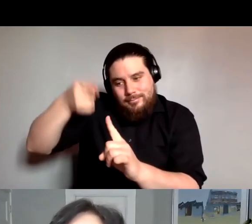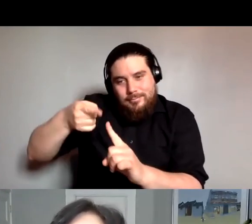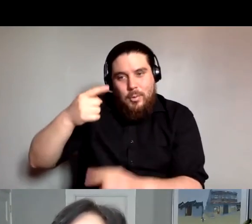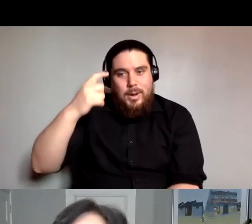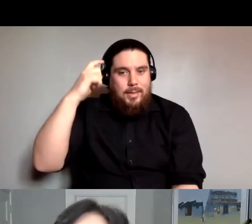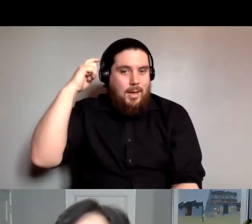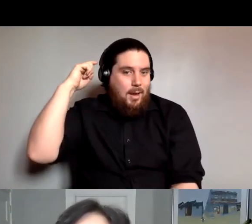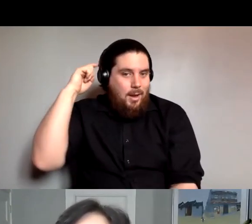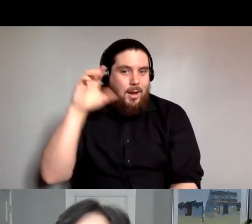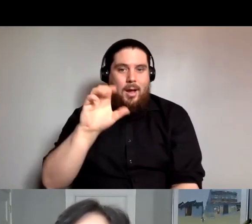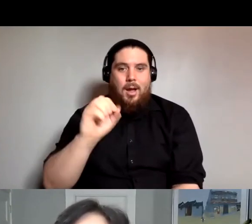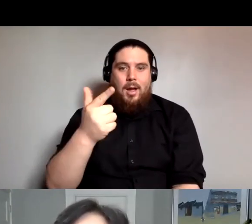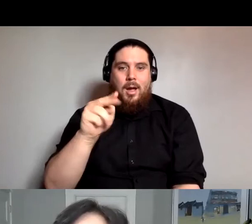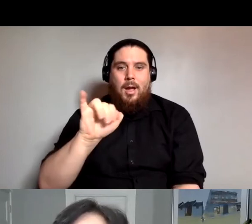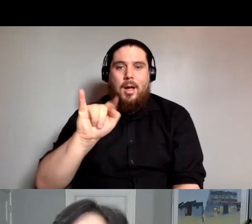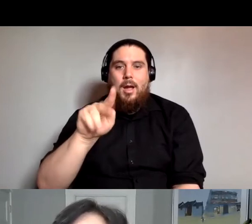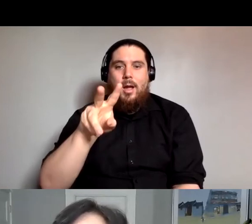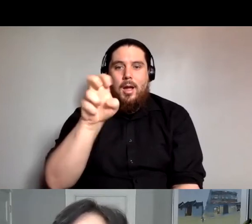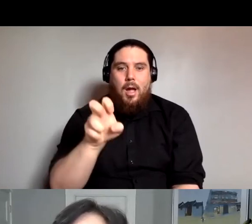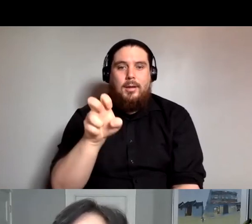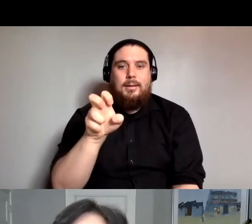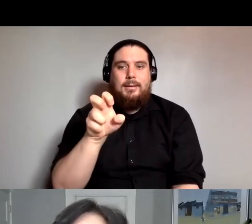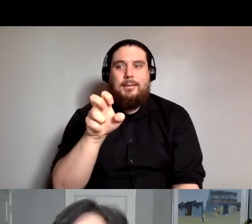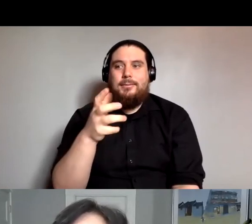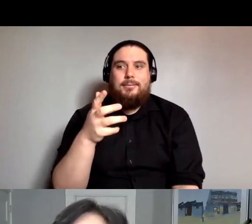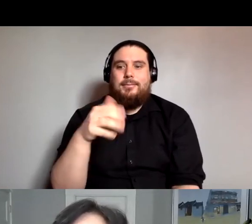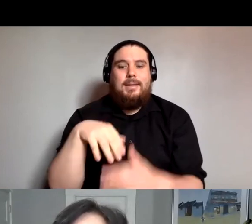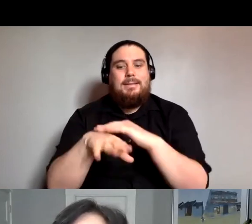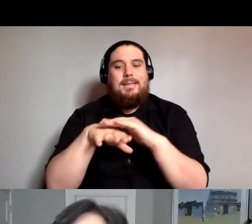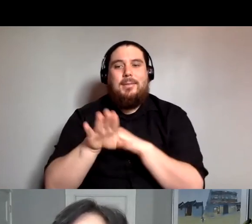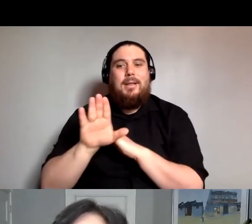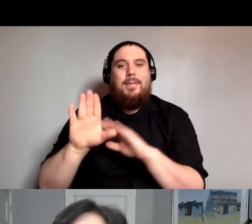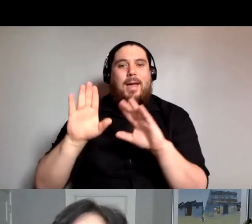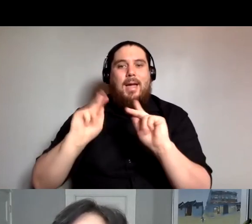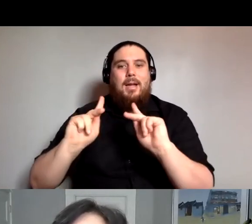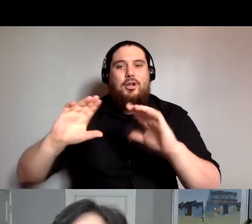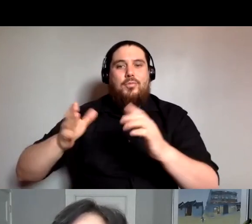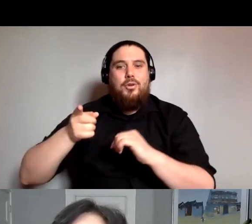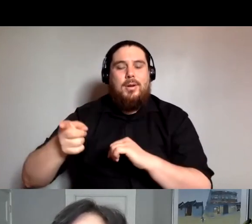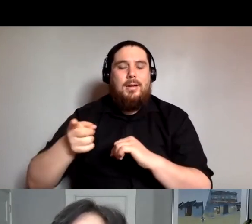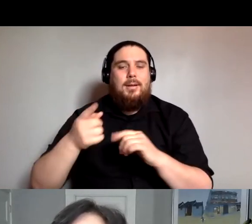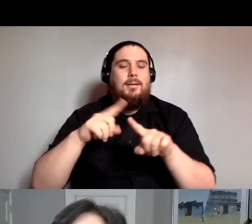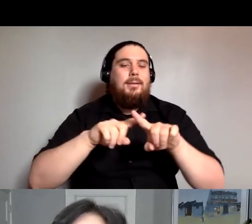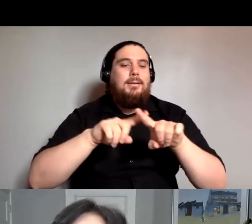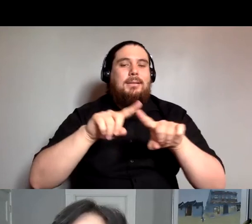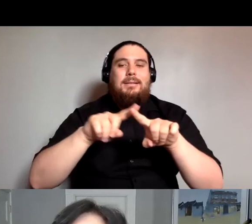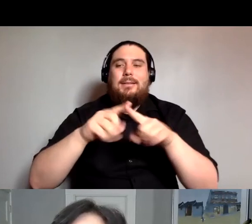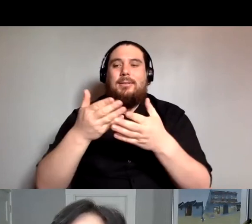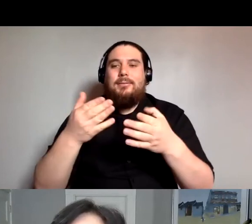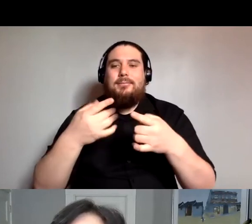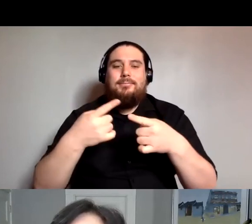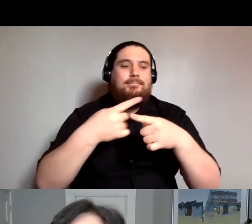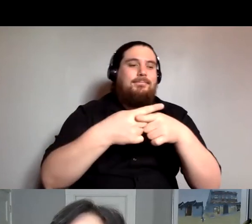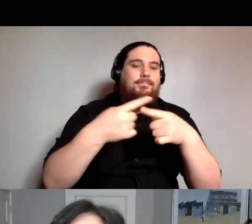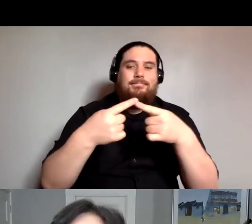cognitive accessibility community, the needs of different conditions conflict and contrast.